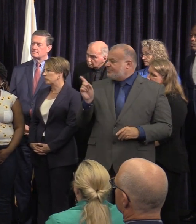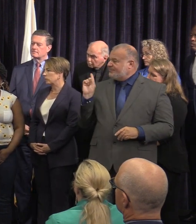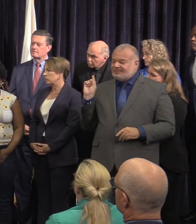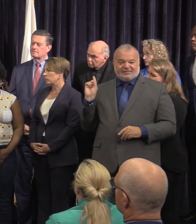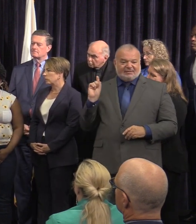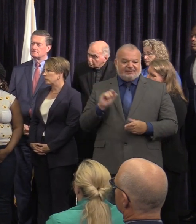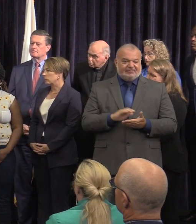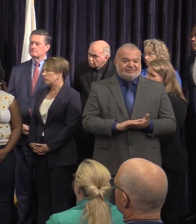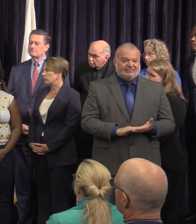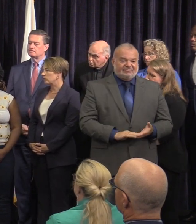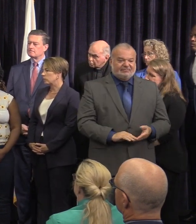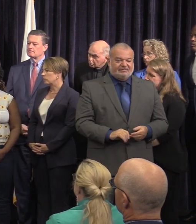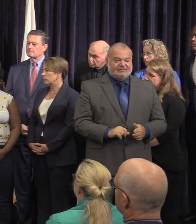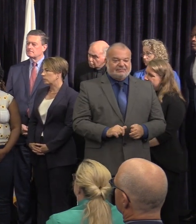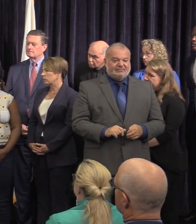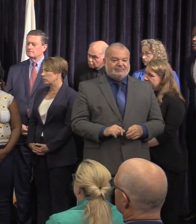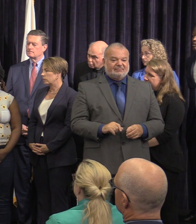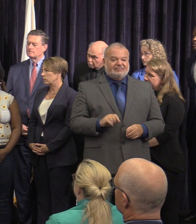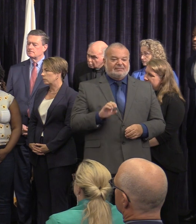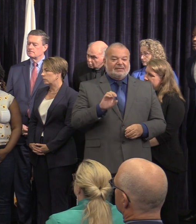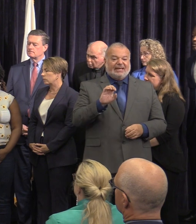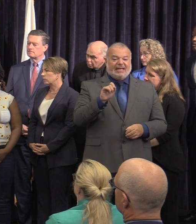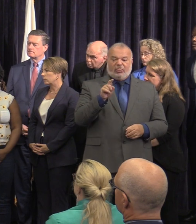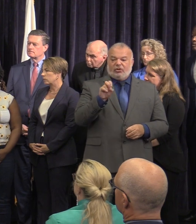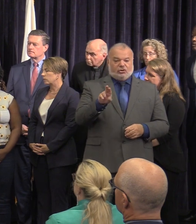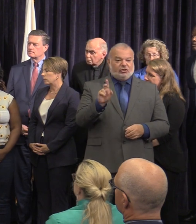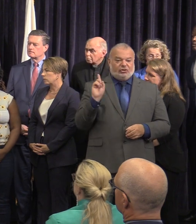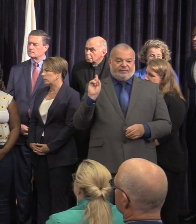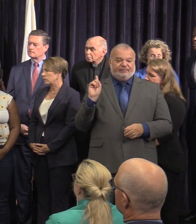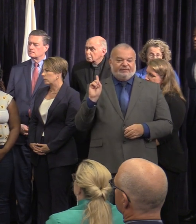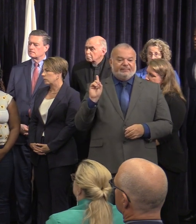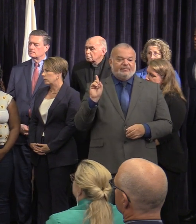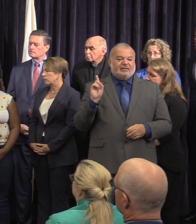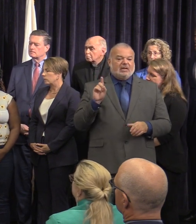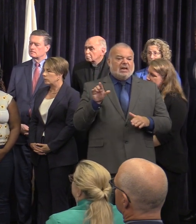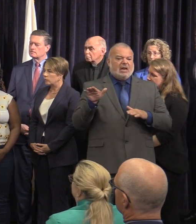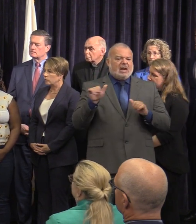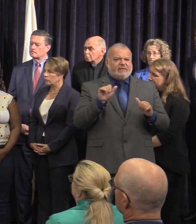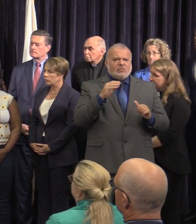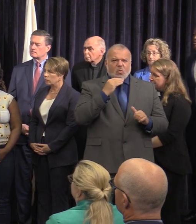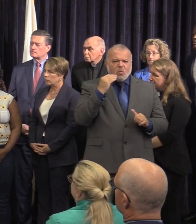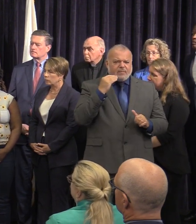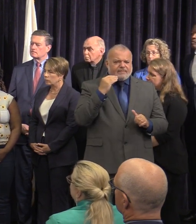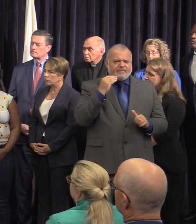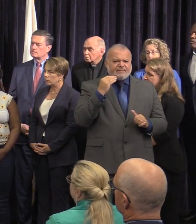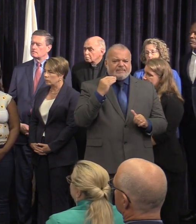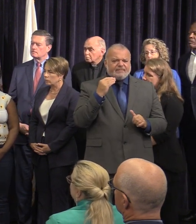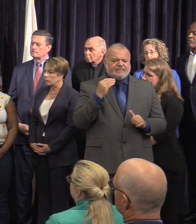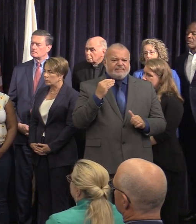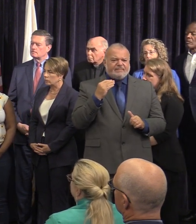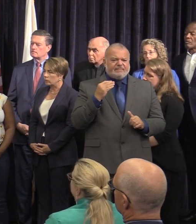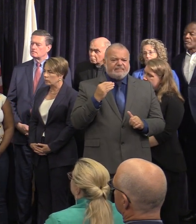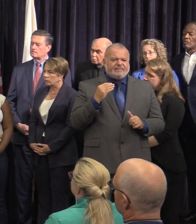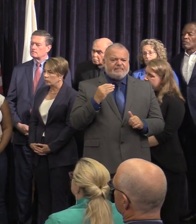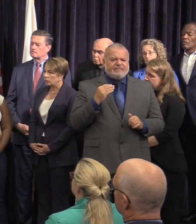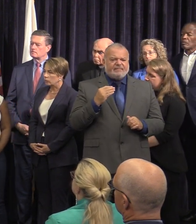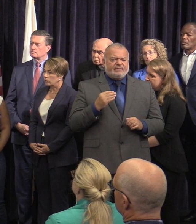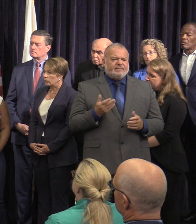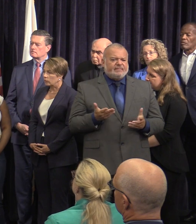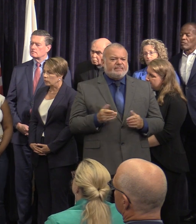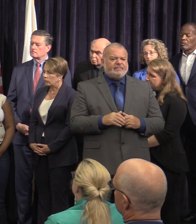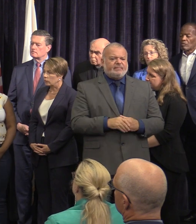Esther. Esther was a pregnant woman when she was caught up at Del Rio River under the